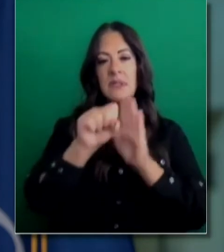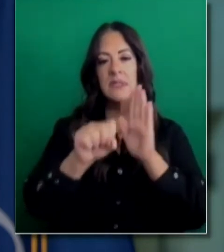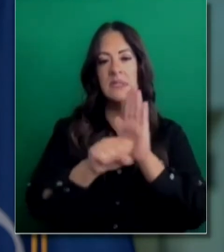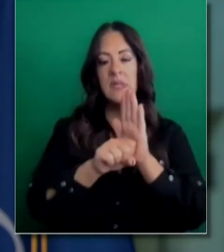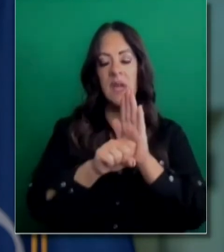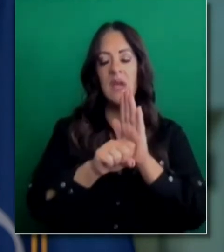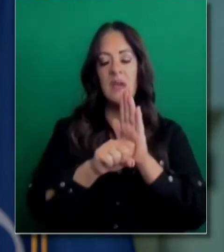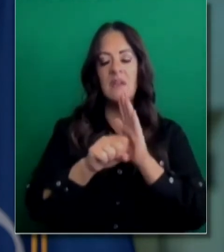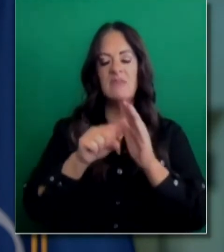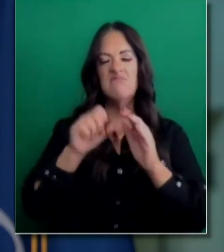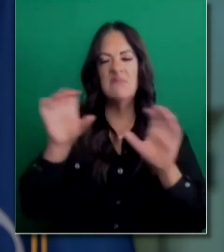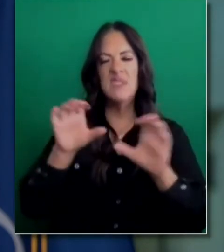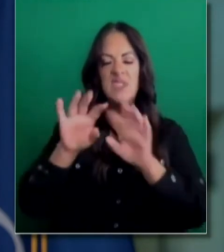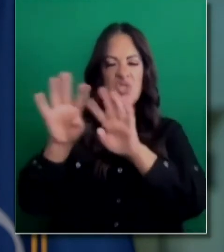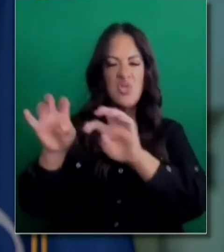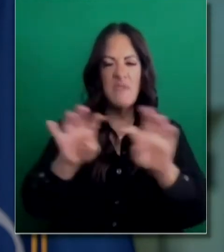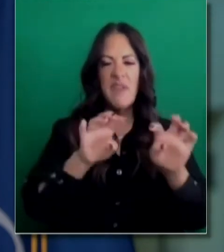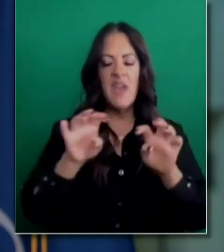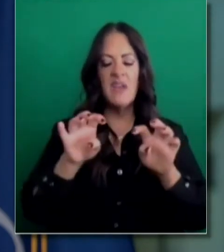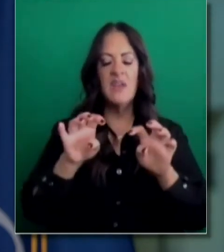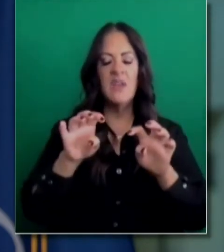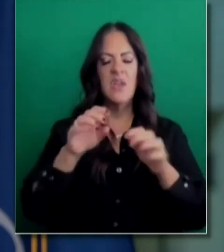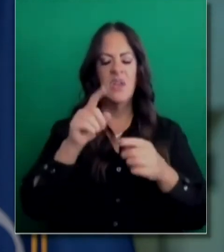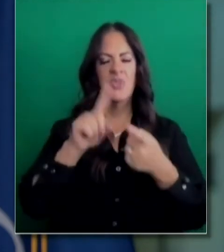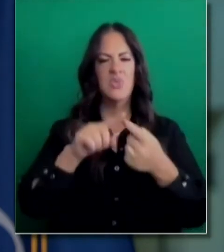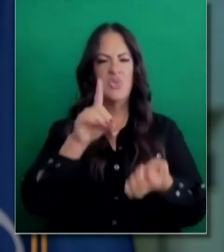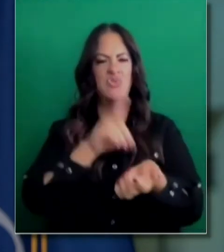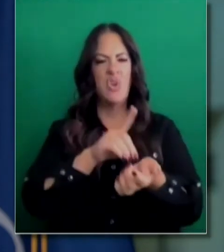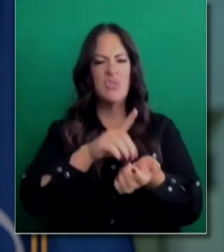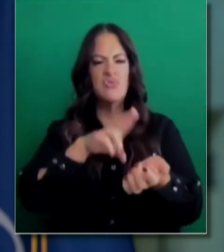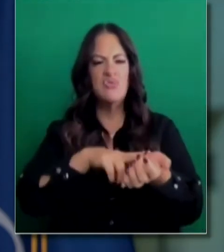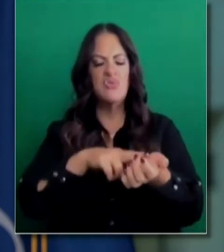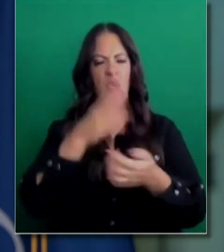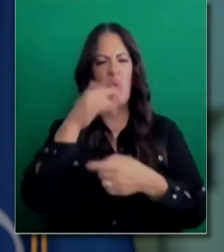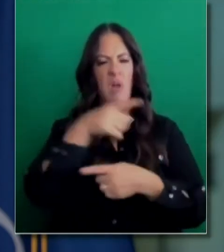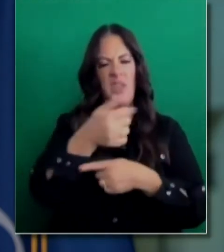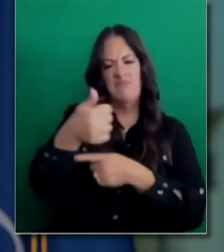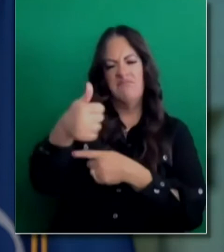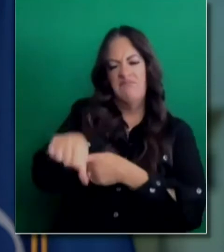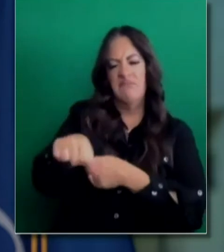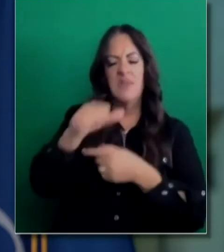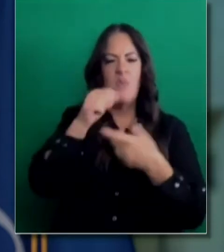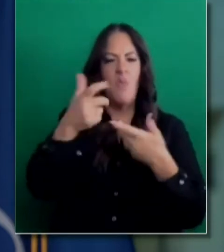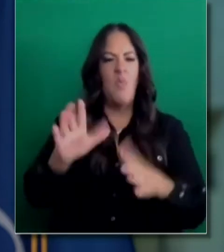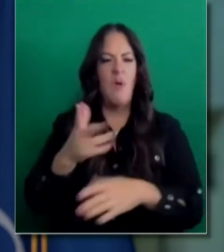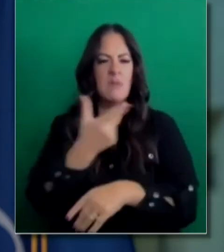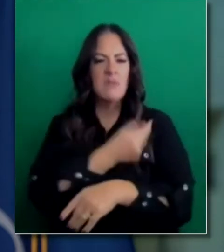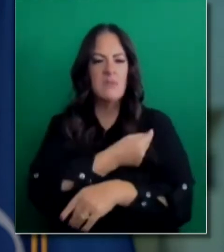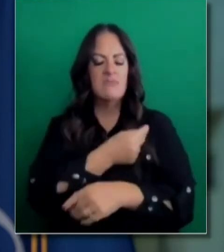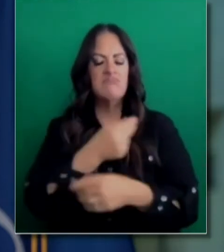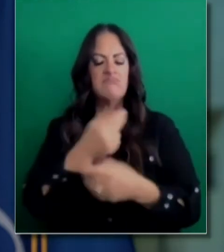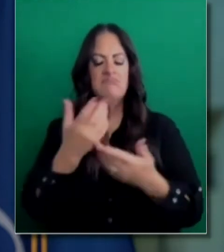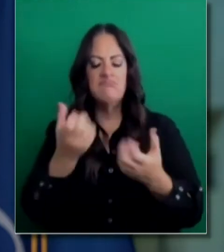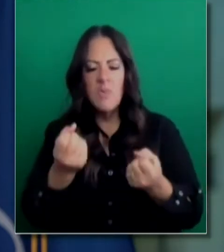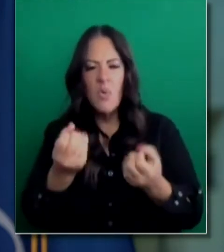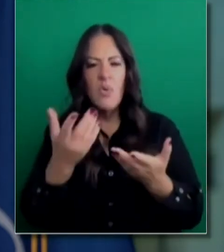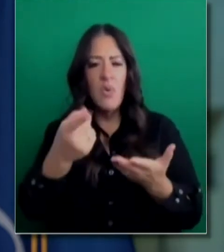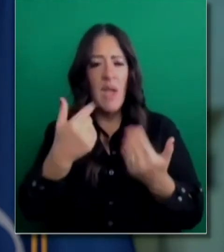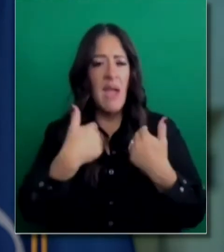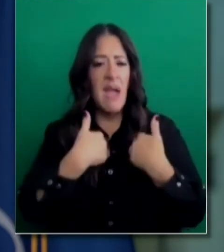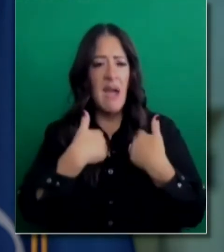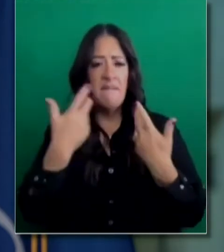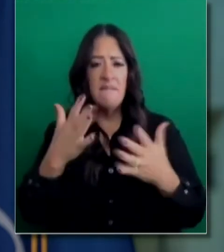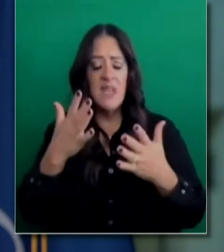who were declining the vaccine to try to get a handle on how many people were doing that. So has the state completed that, and what have